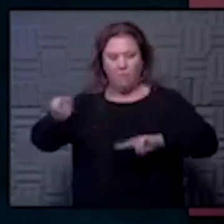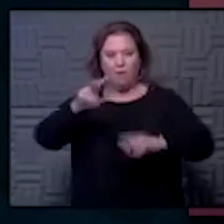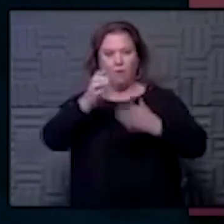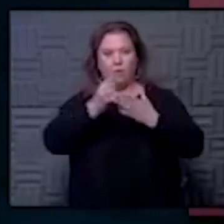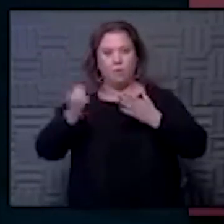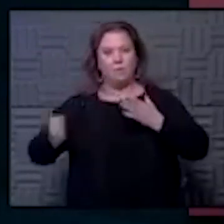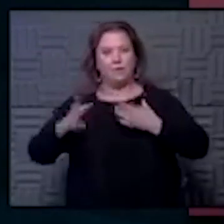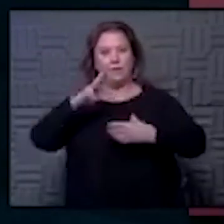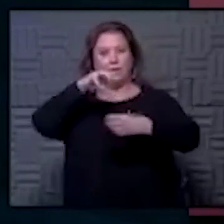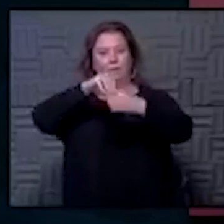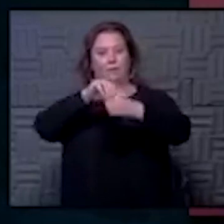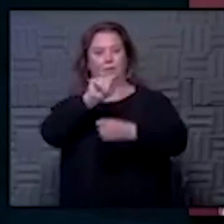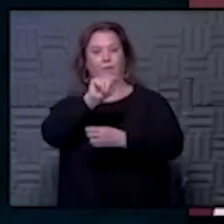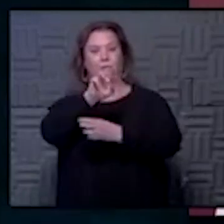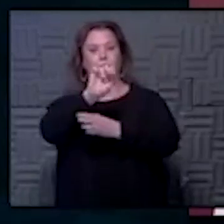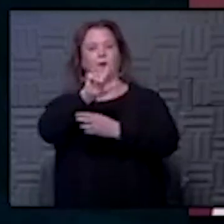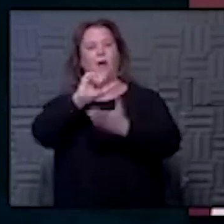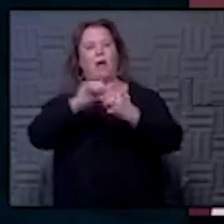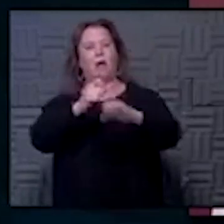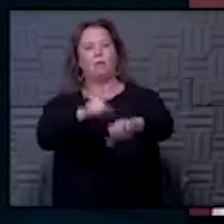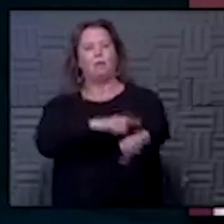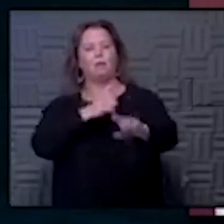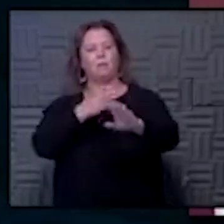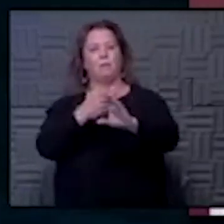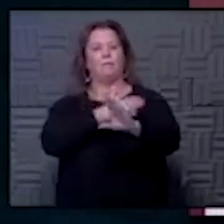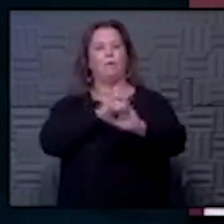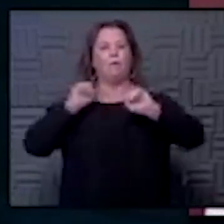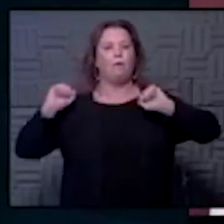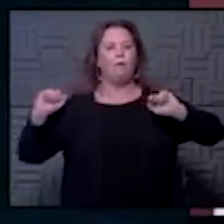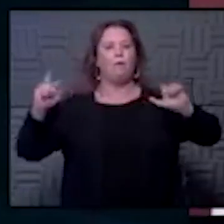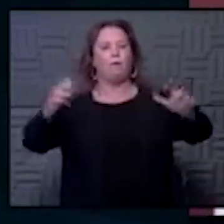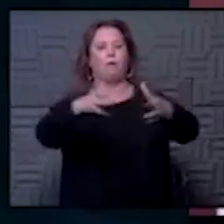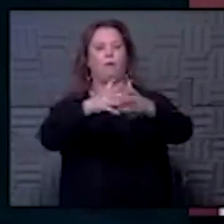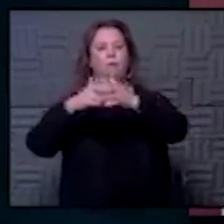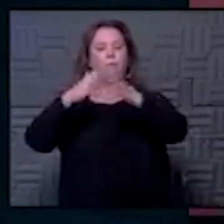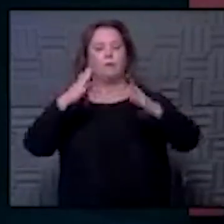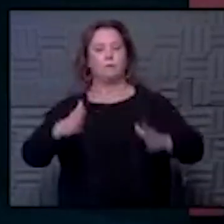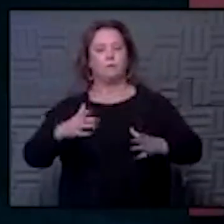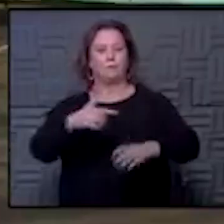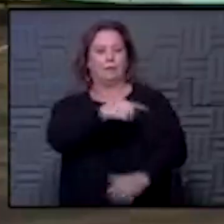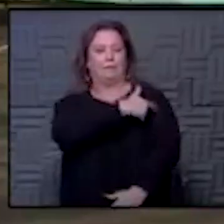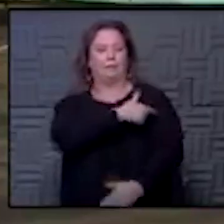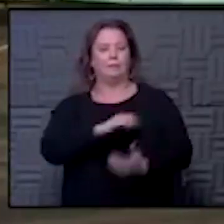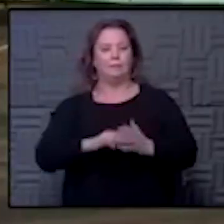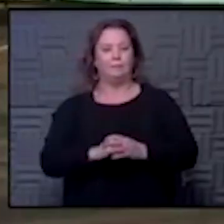be a participant in the trial. So how long before we think every American could even get a vaccine?